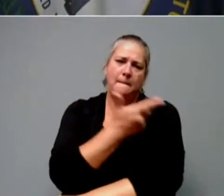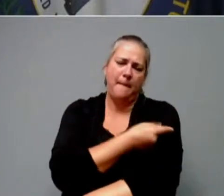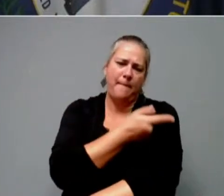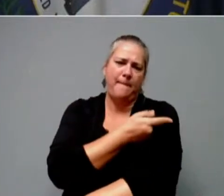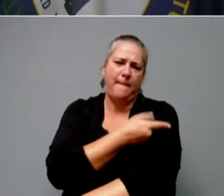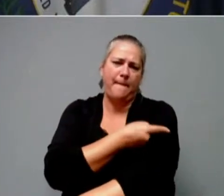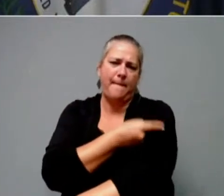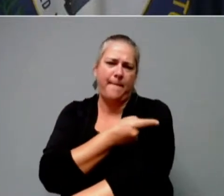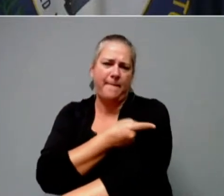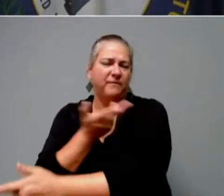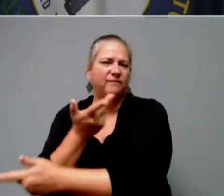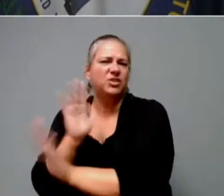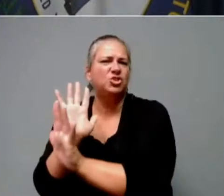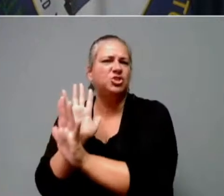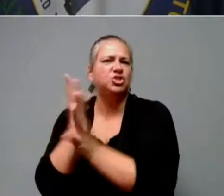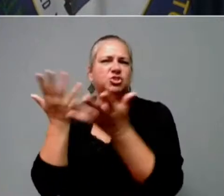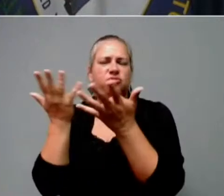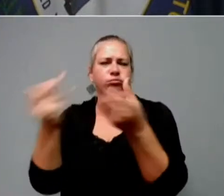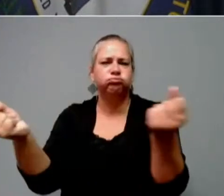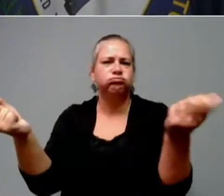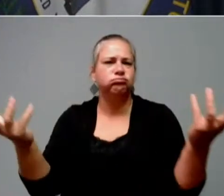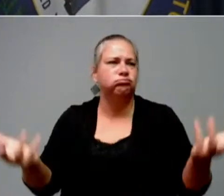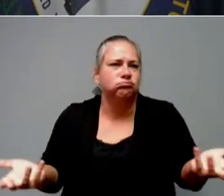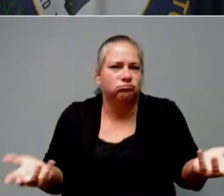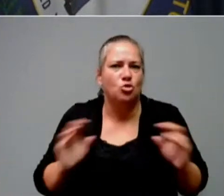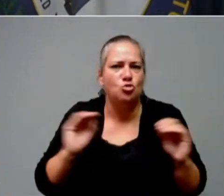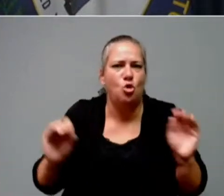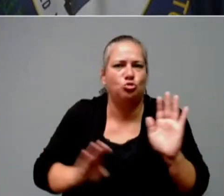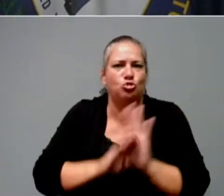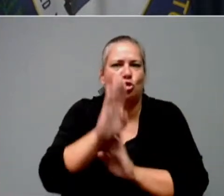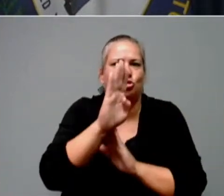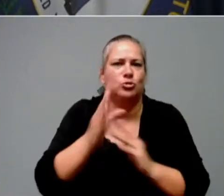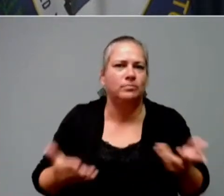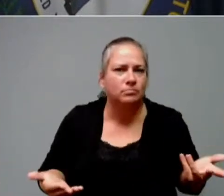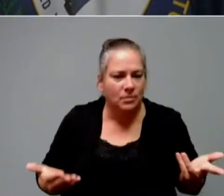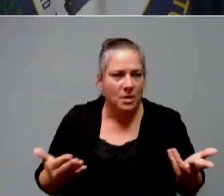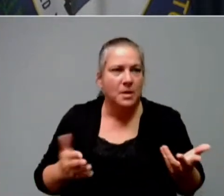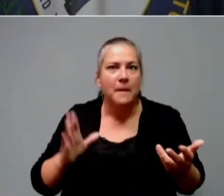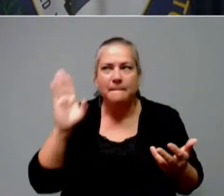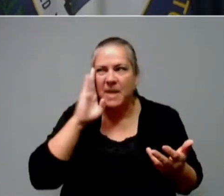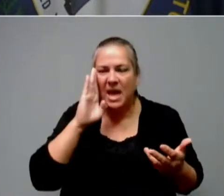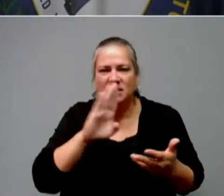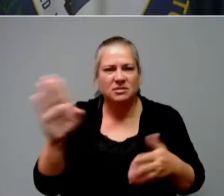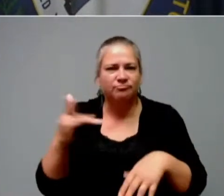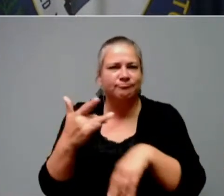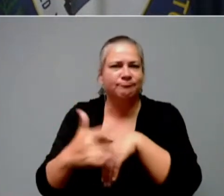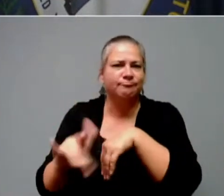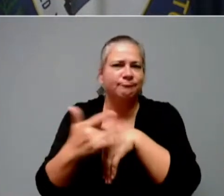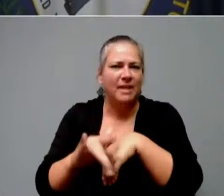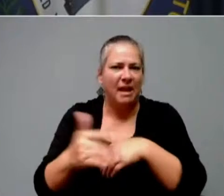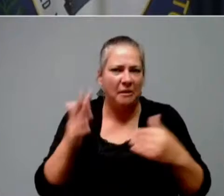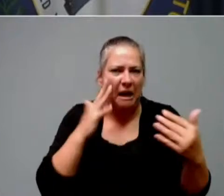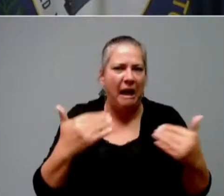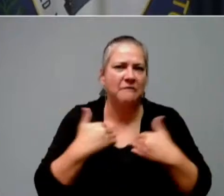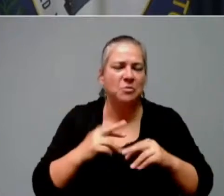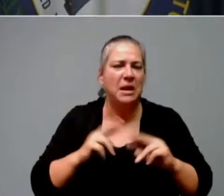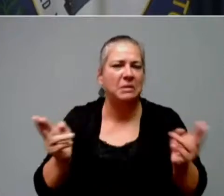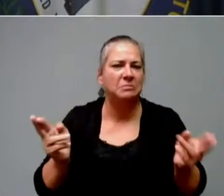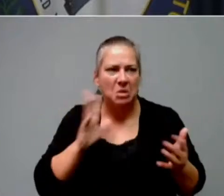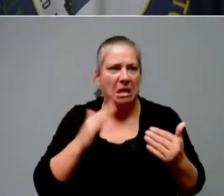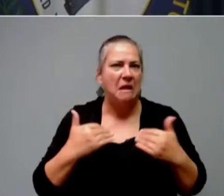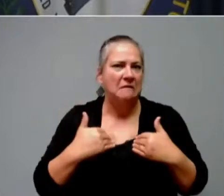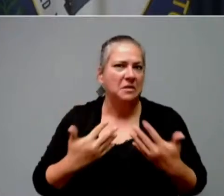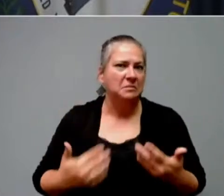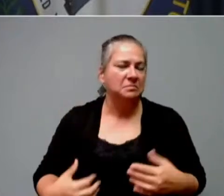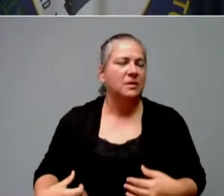have this surge. We would have open beds for people who needed them for COVID or not. Second piece is